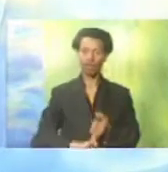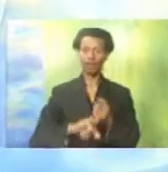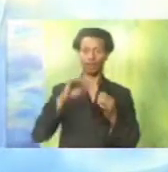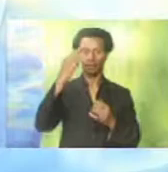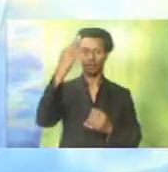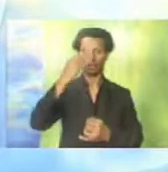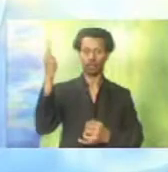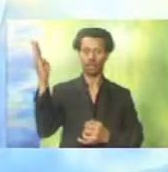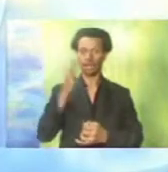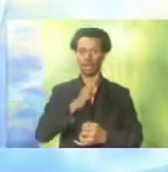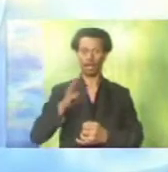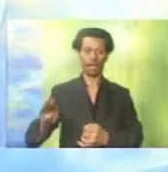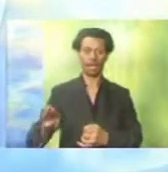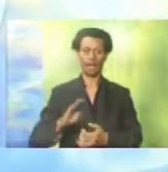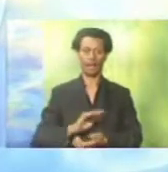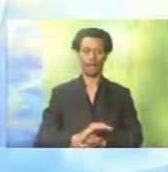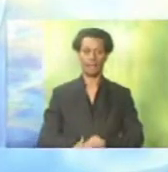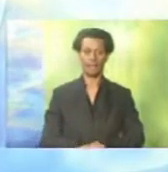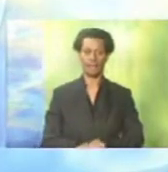year.